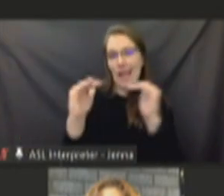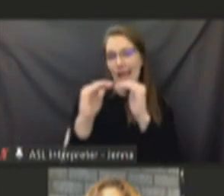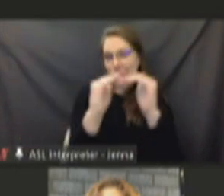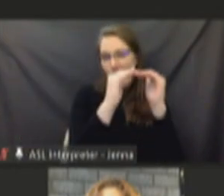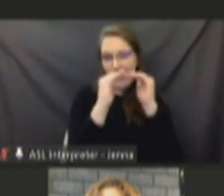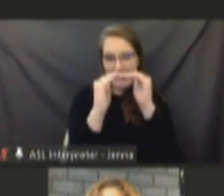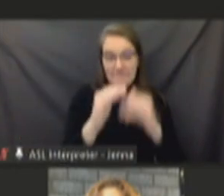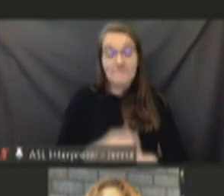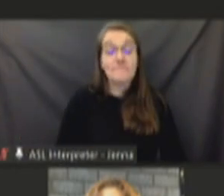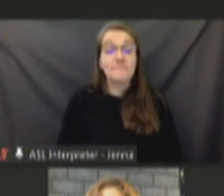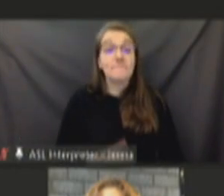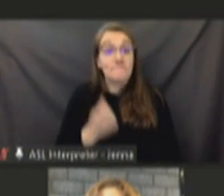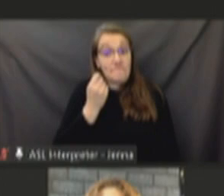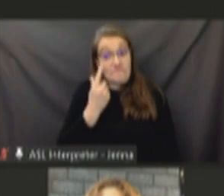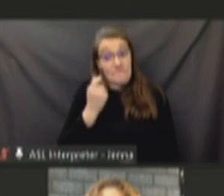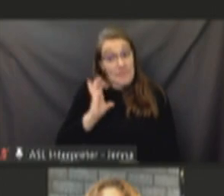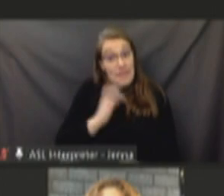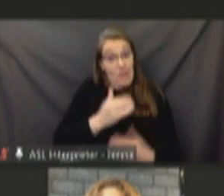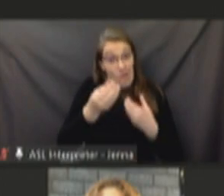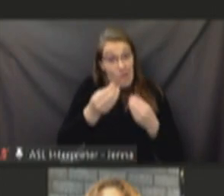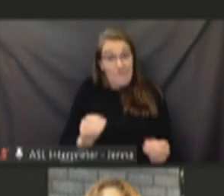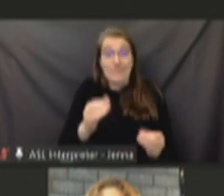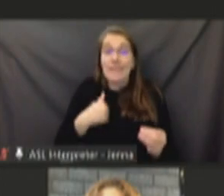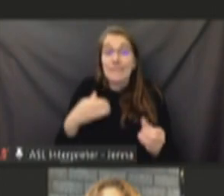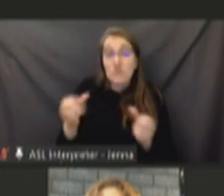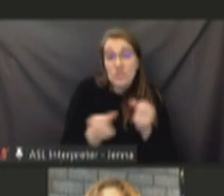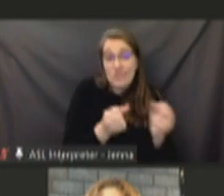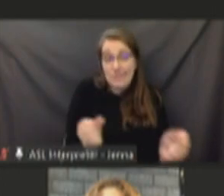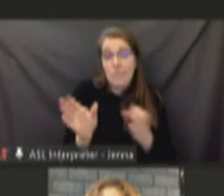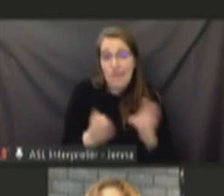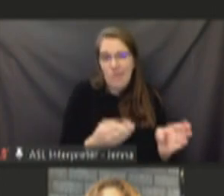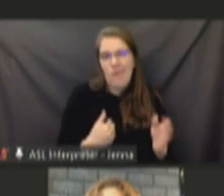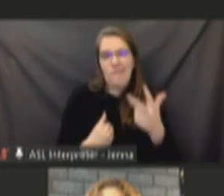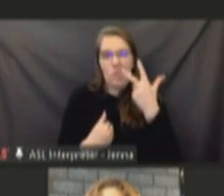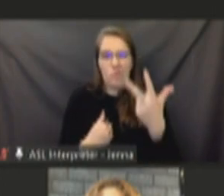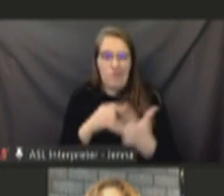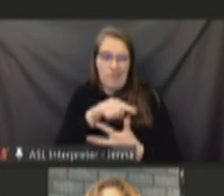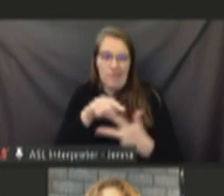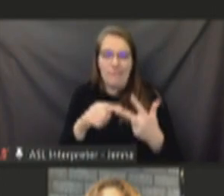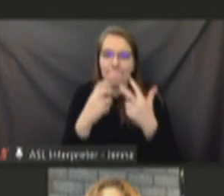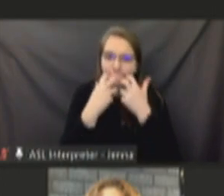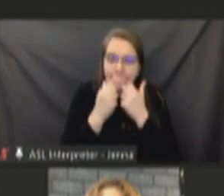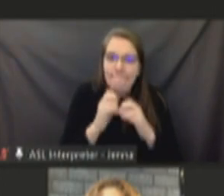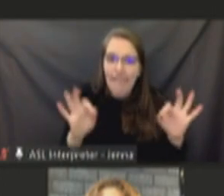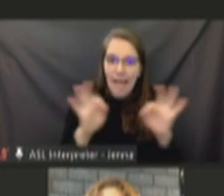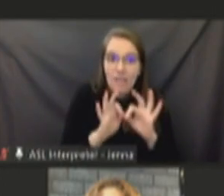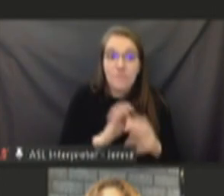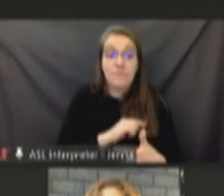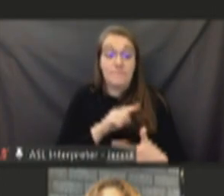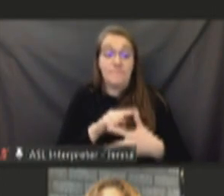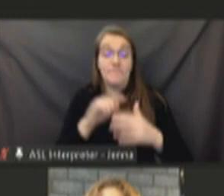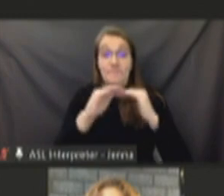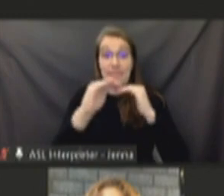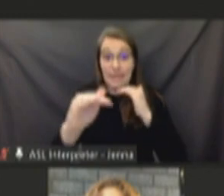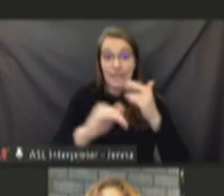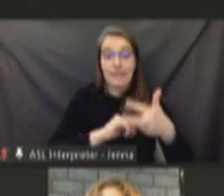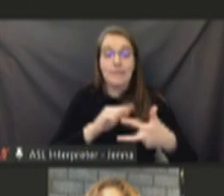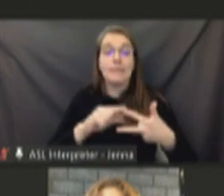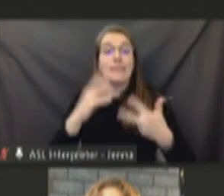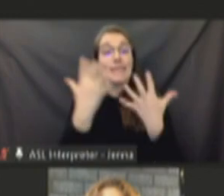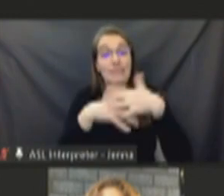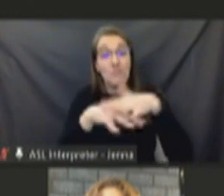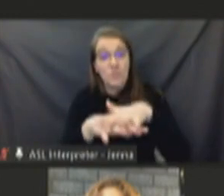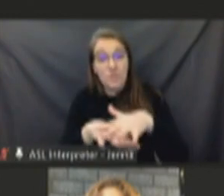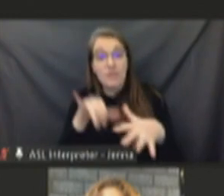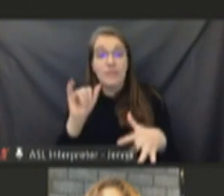plan, we resolve to have 3 different values to accomplish our work. Those are stability, integration, and civic